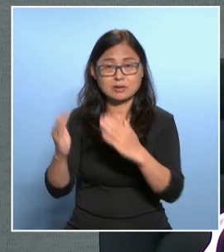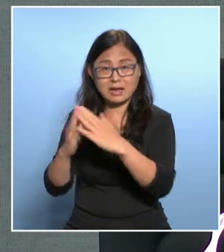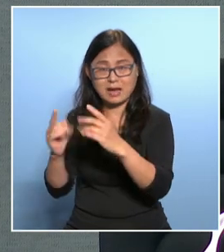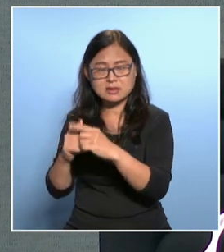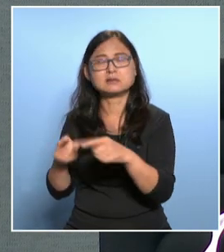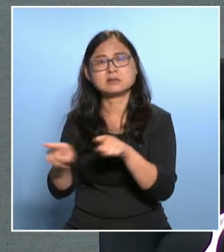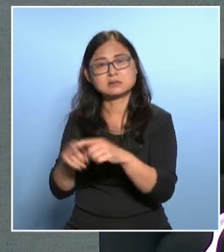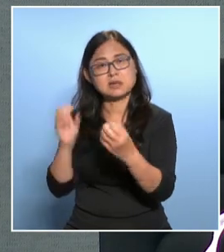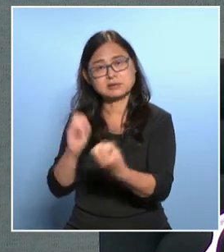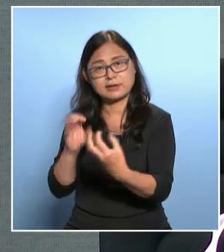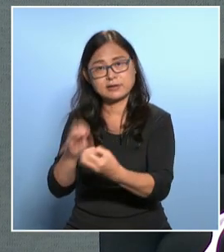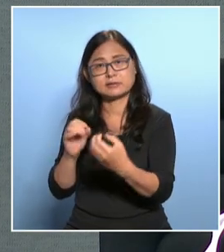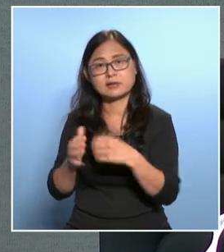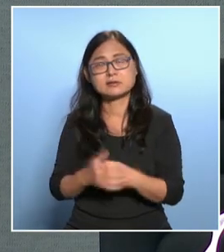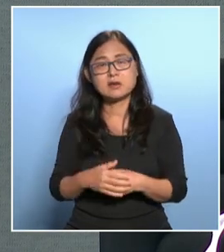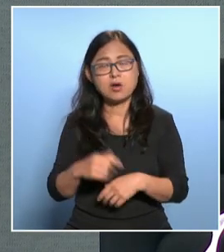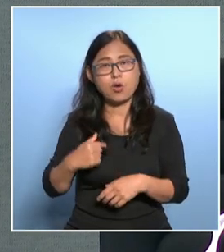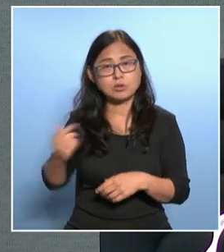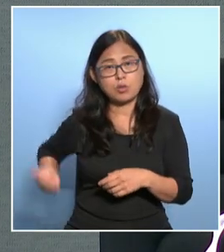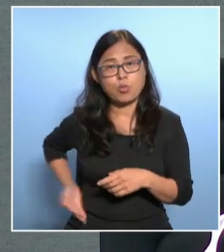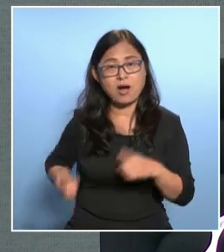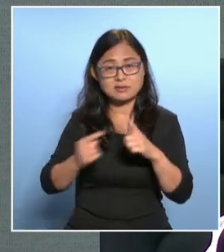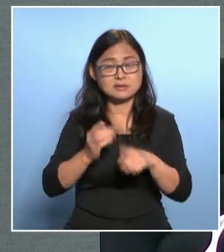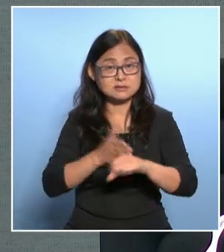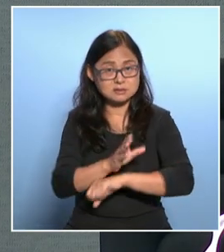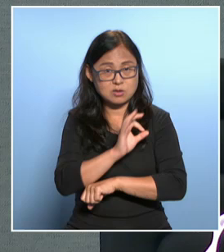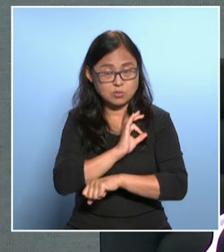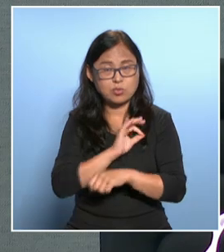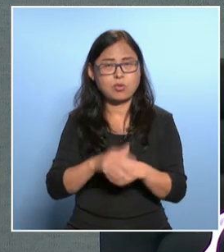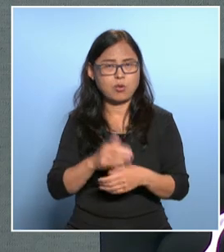with the patients, they have to discuss it with family members as well.